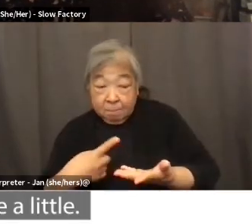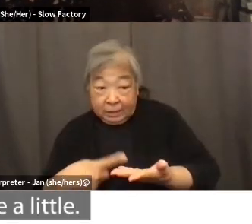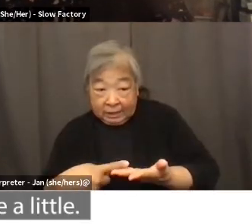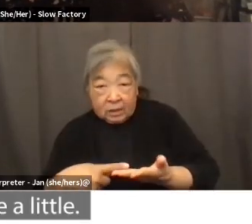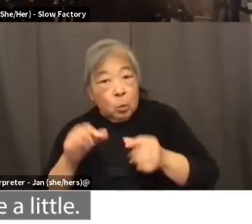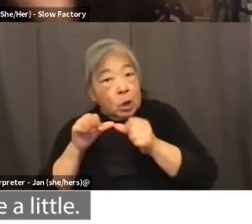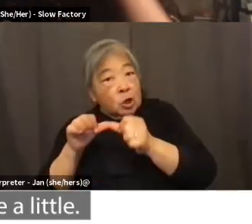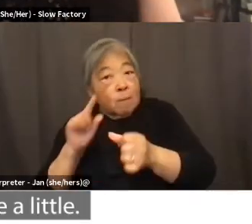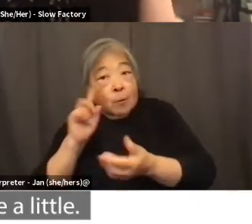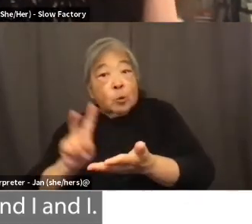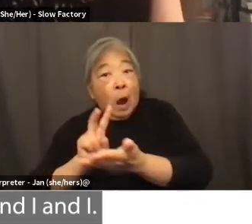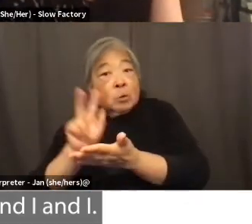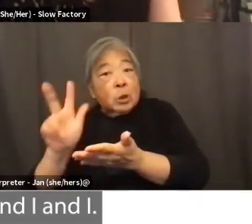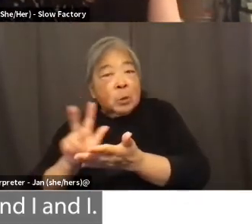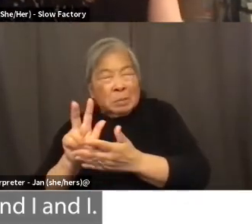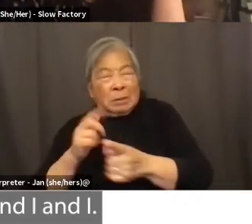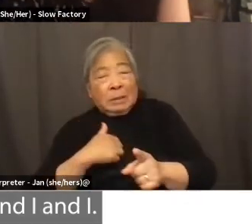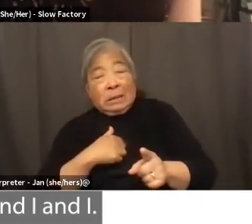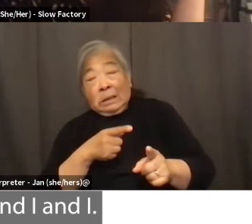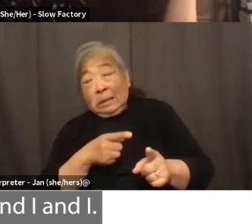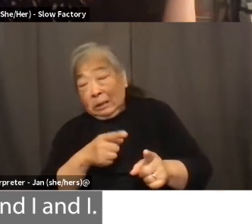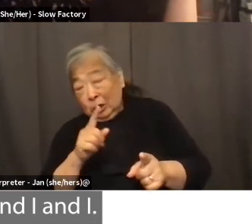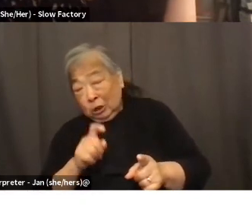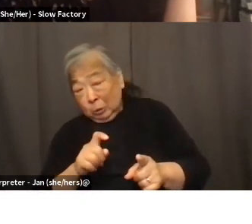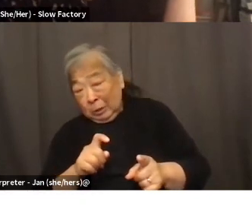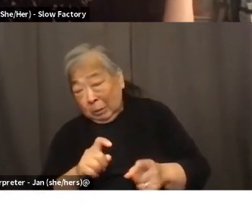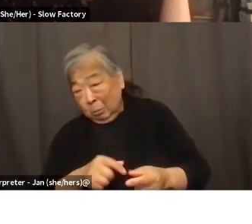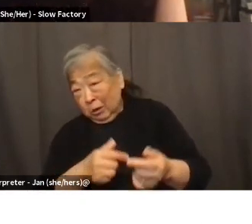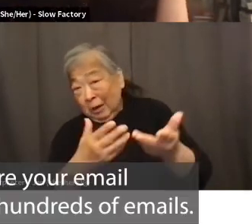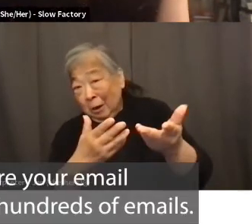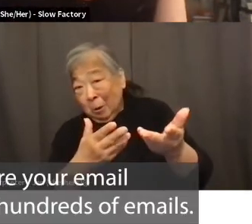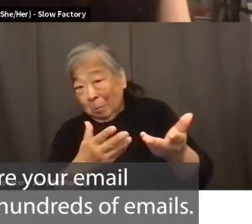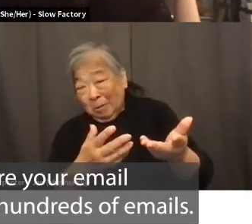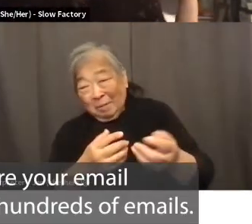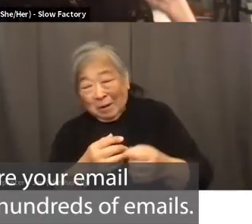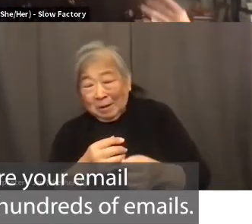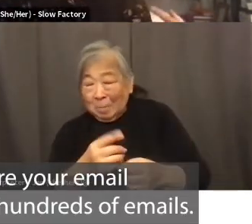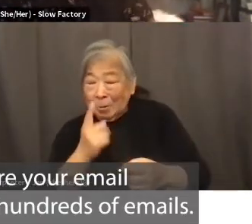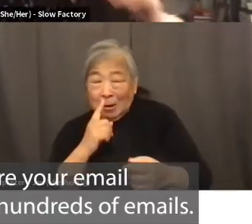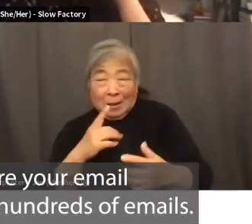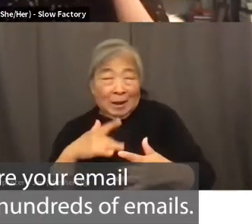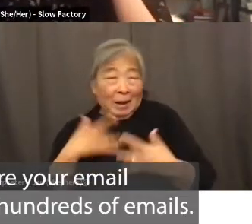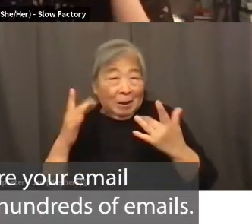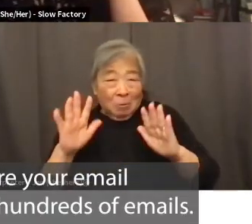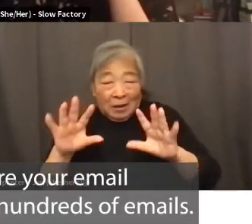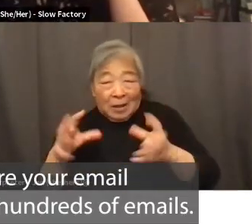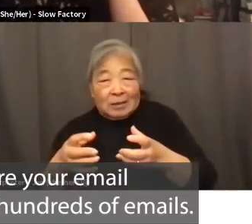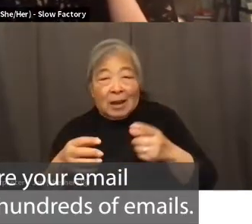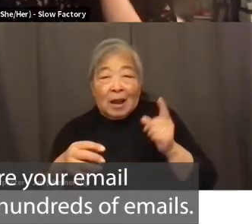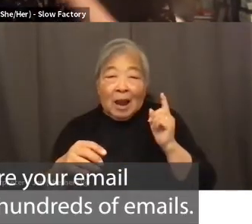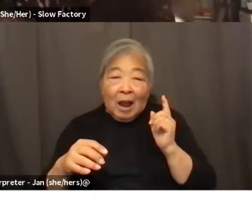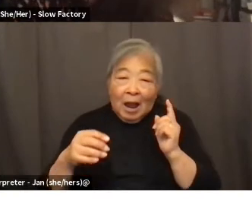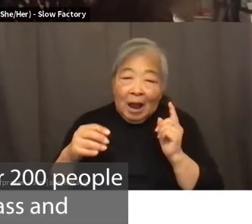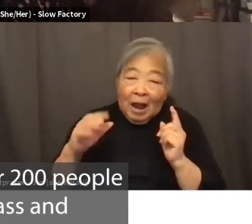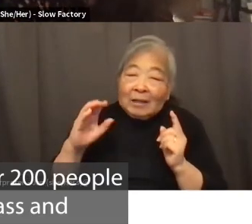So I hesitate a little. I'm like, are you sure? And I was like, another class. Sure you want to share your email, because you may get hundreds